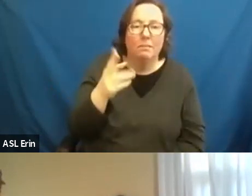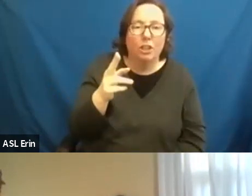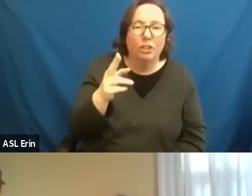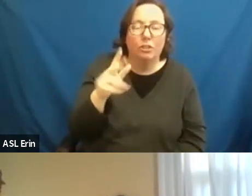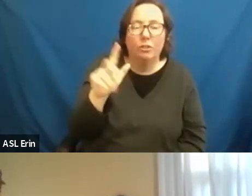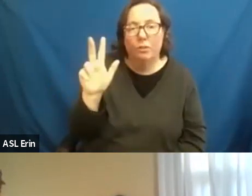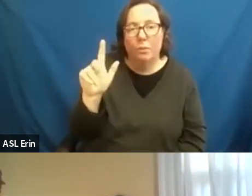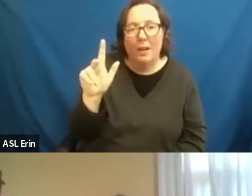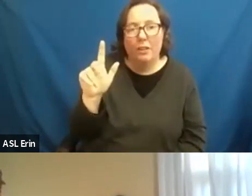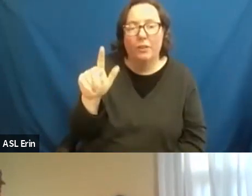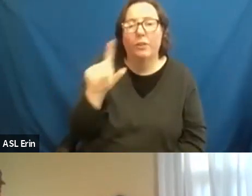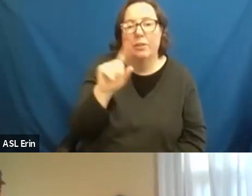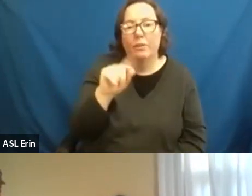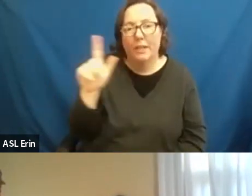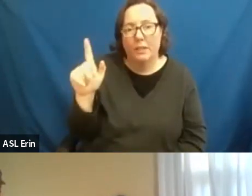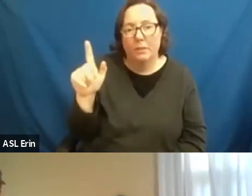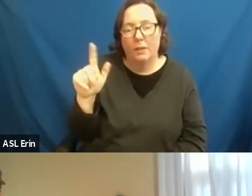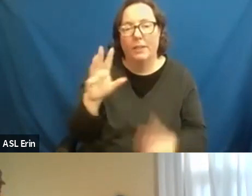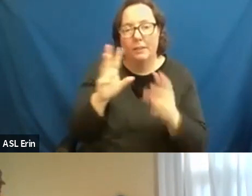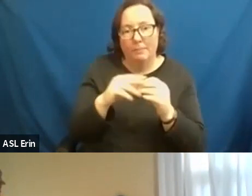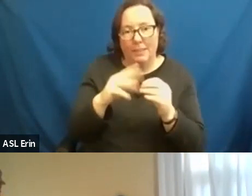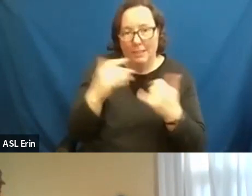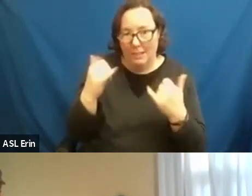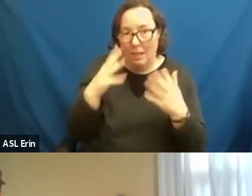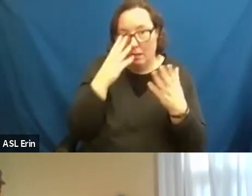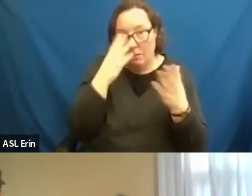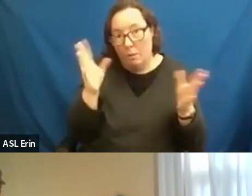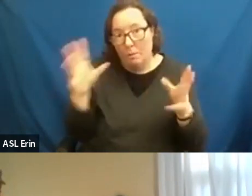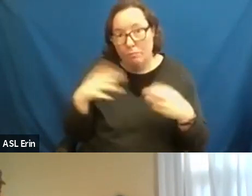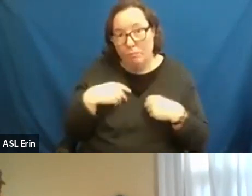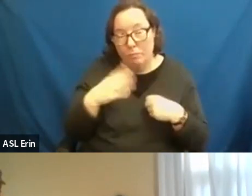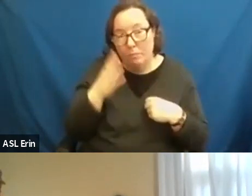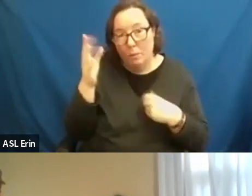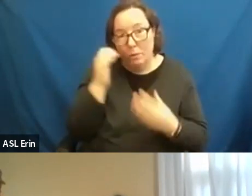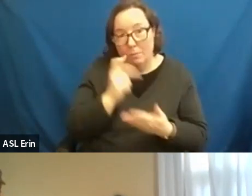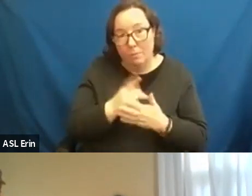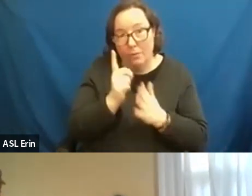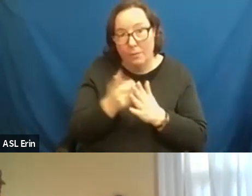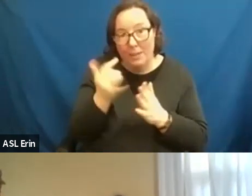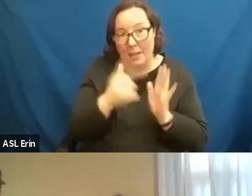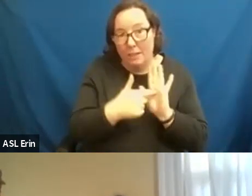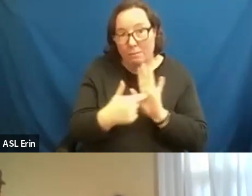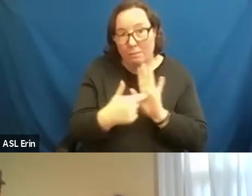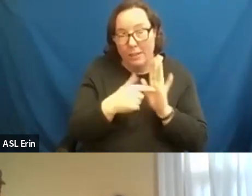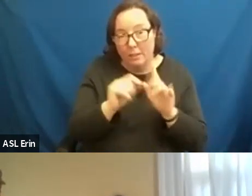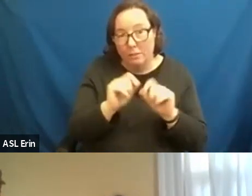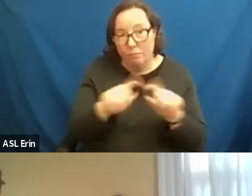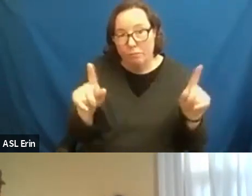meeting. At this time, I would like to entertain a motion to approve the minutes as presented.